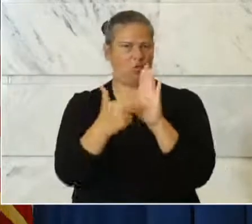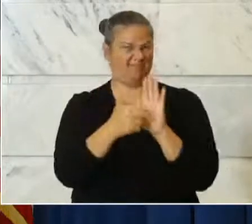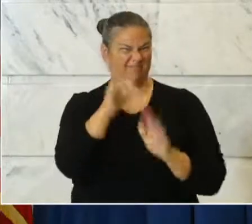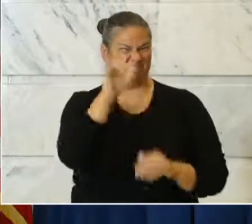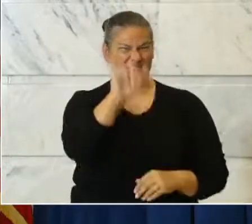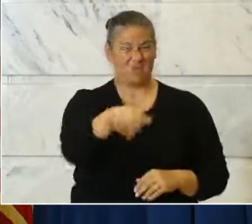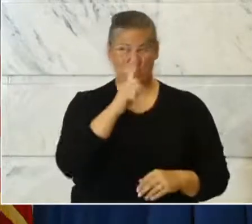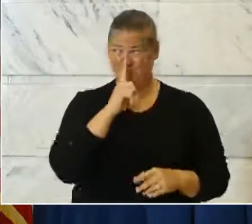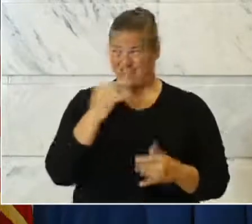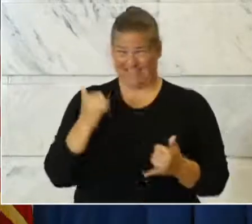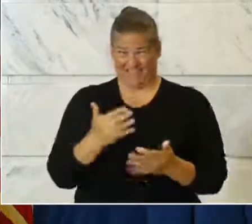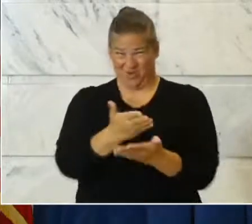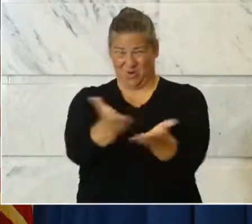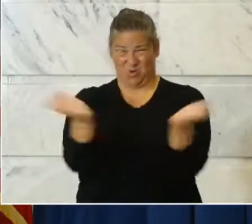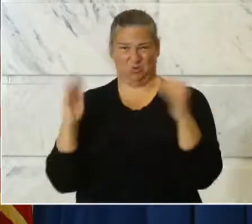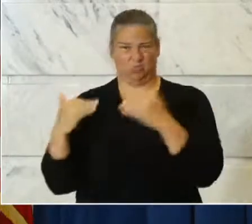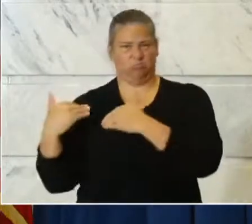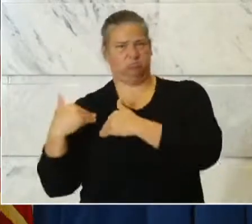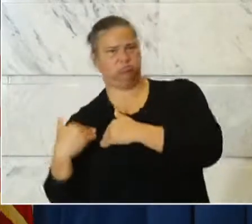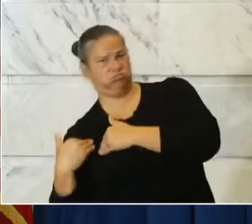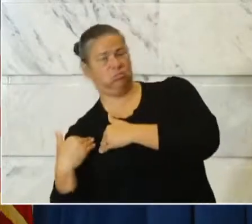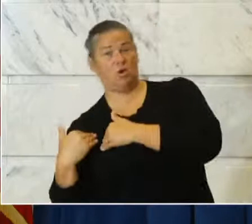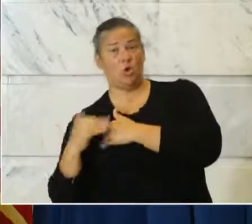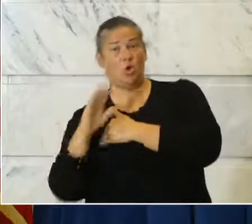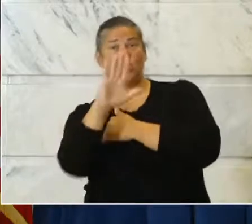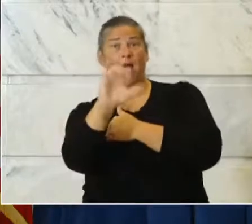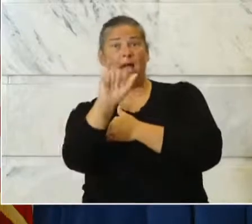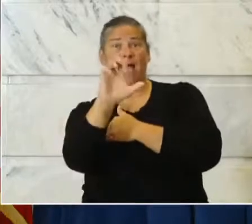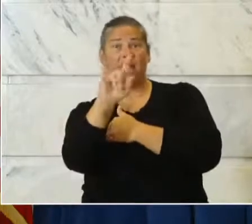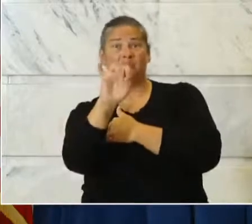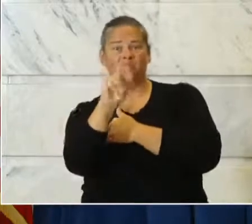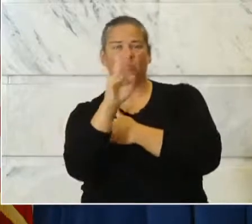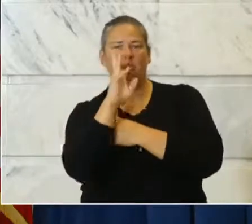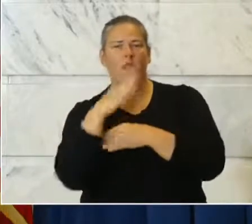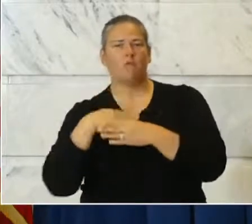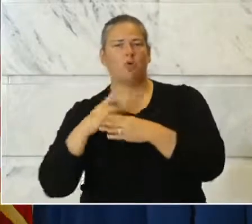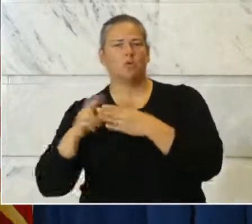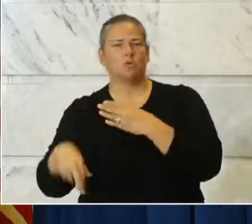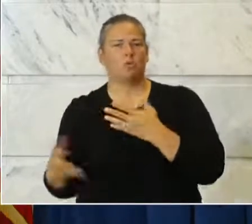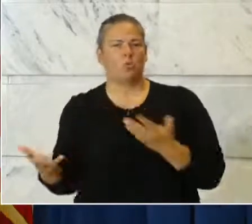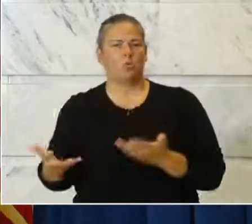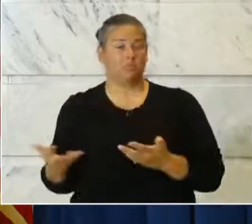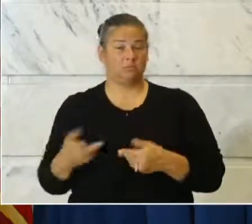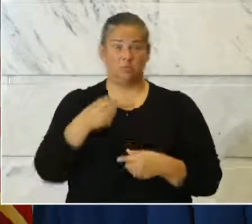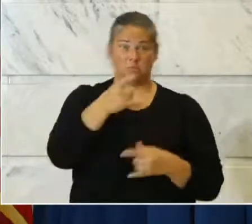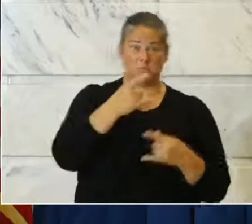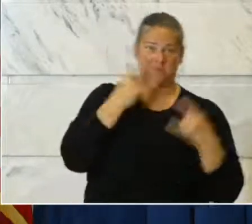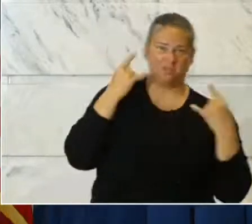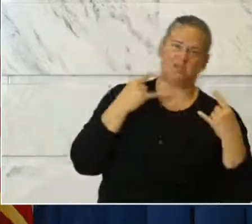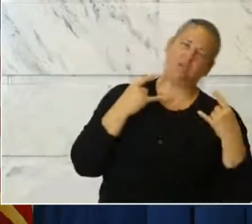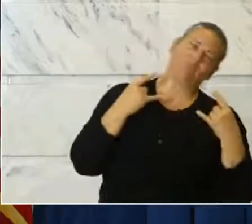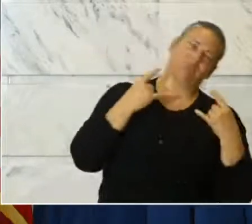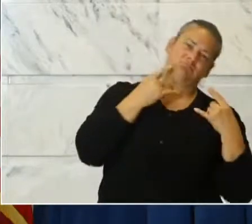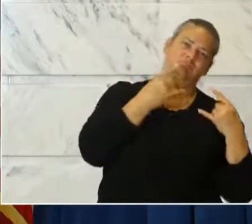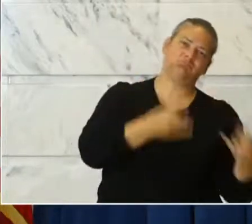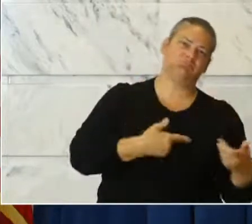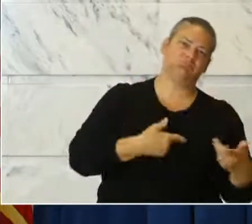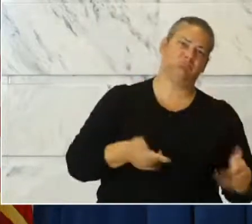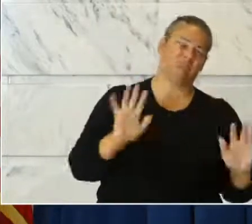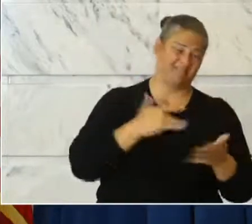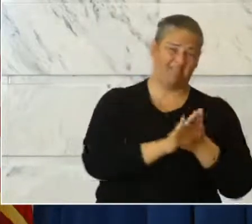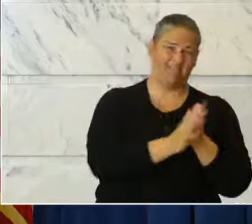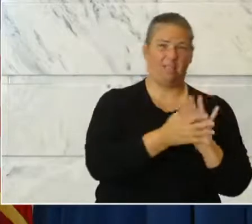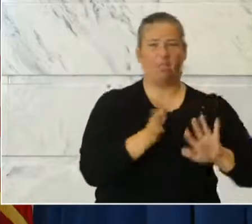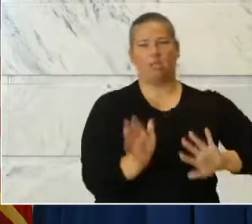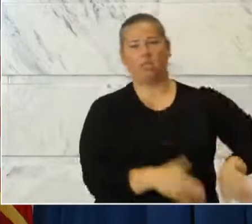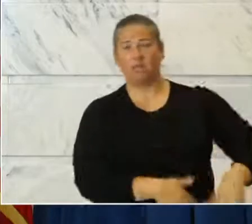on us. Everybody's actions have consequences. If you're not willing to wear a mask, social distance, practice good hygiene, and